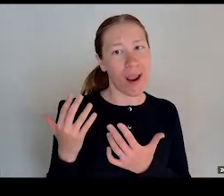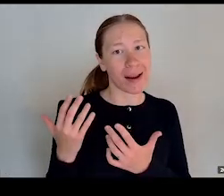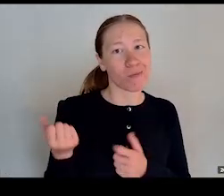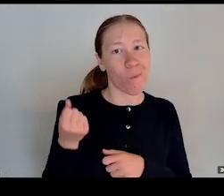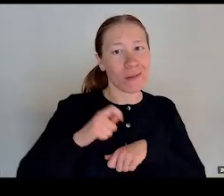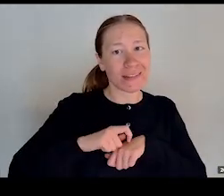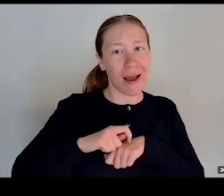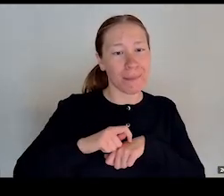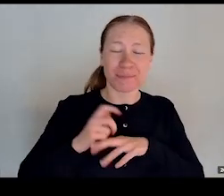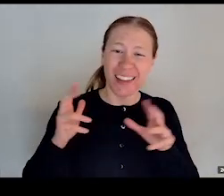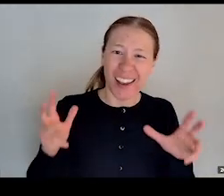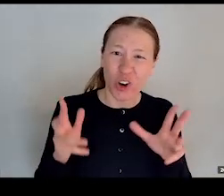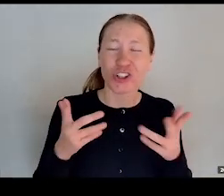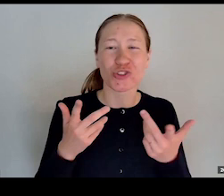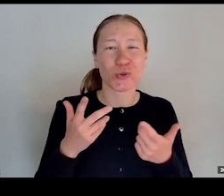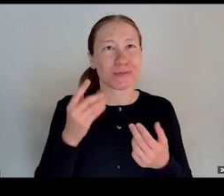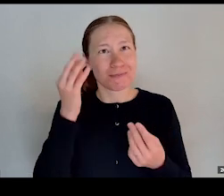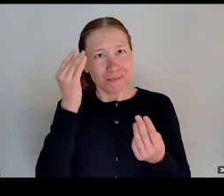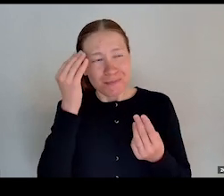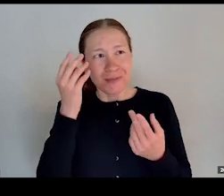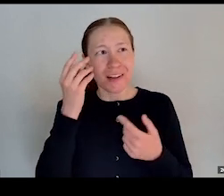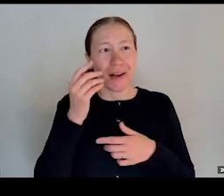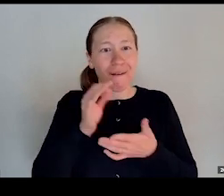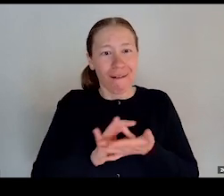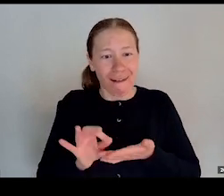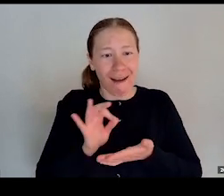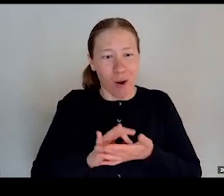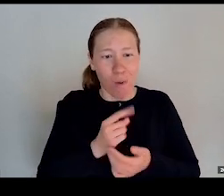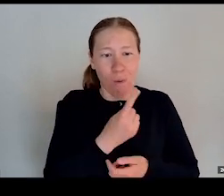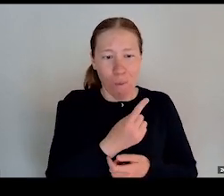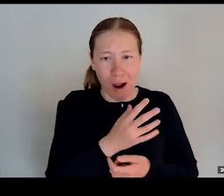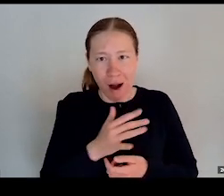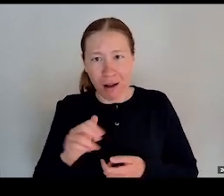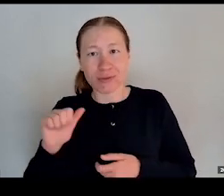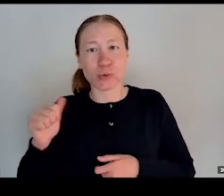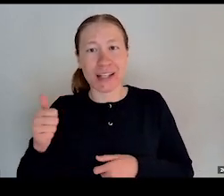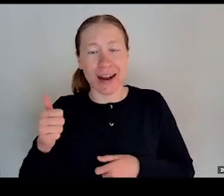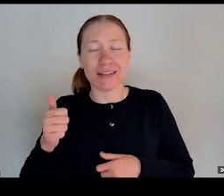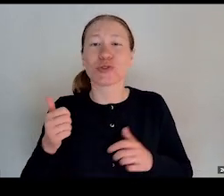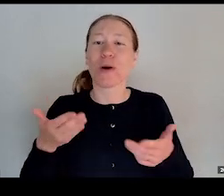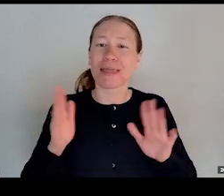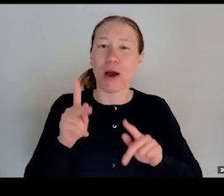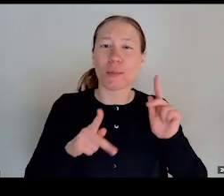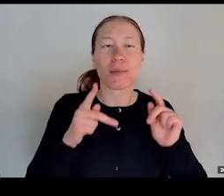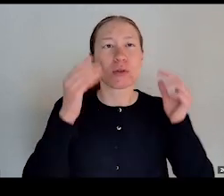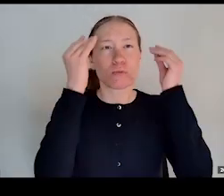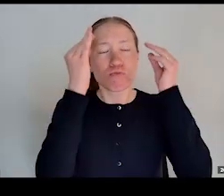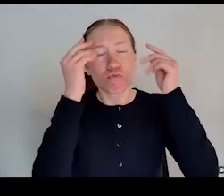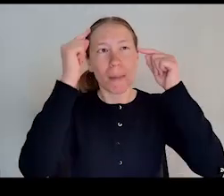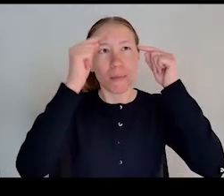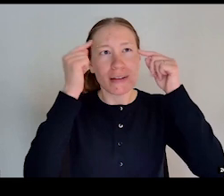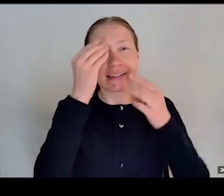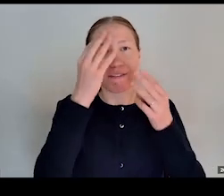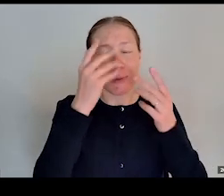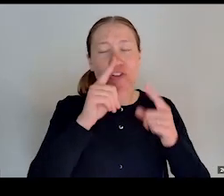to silently and slowly count to 10 so that people have the opportunity to process that information and respond. Paying